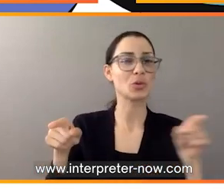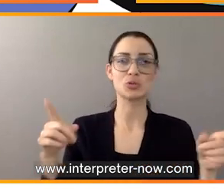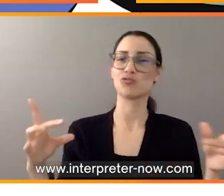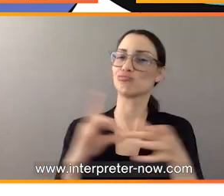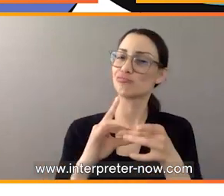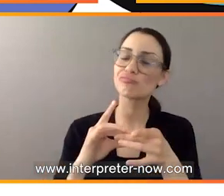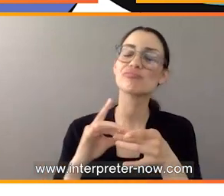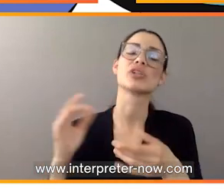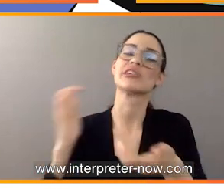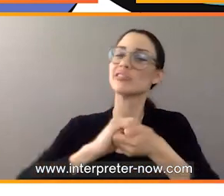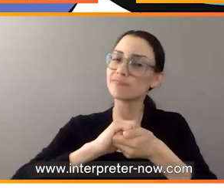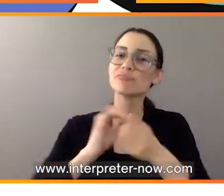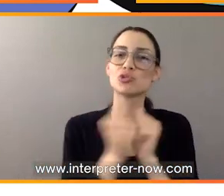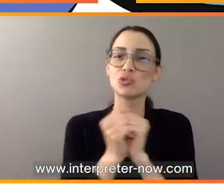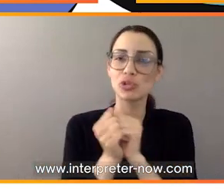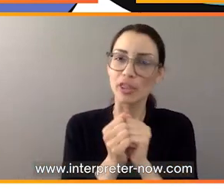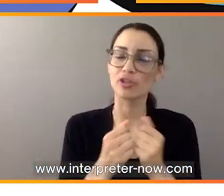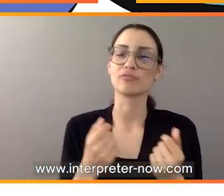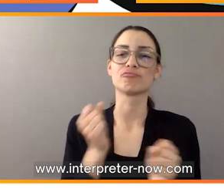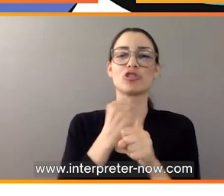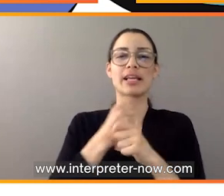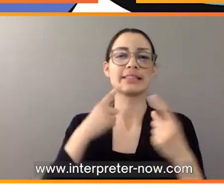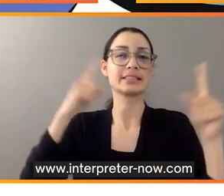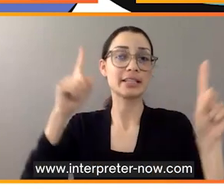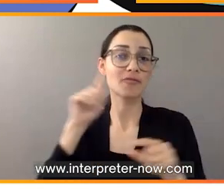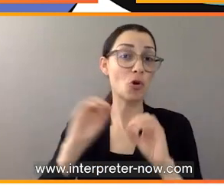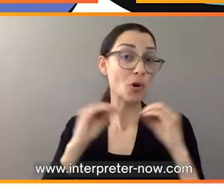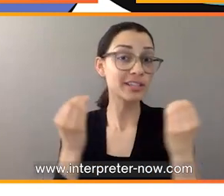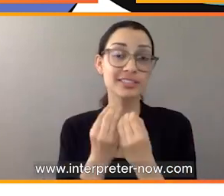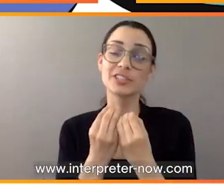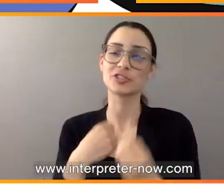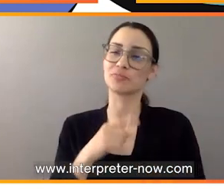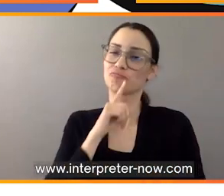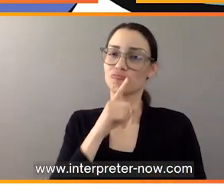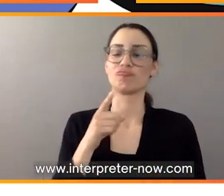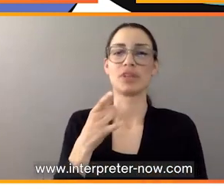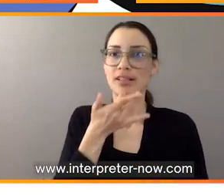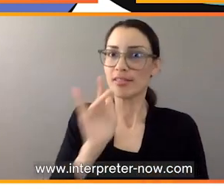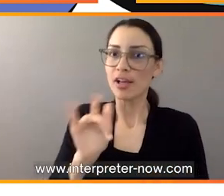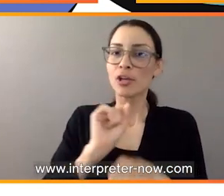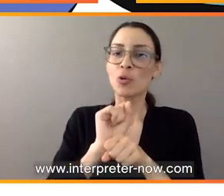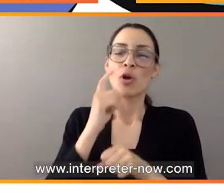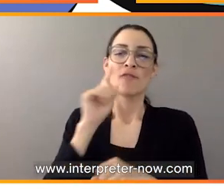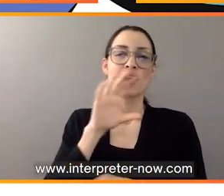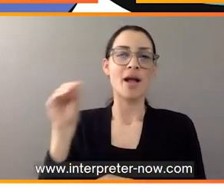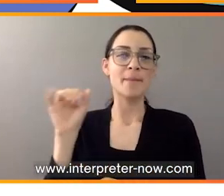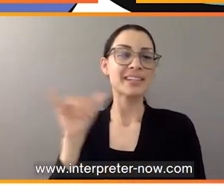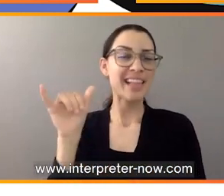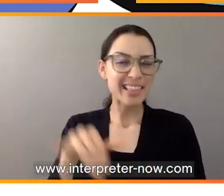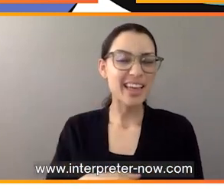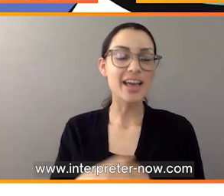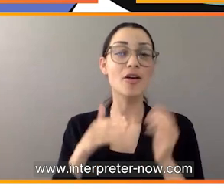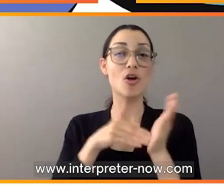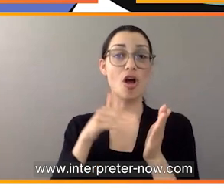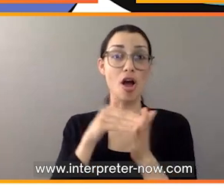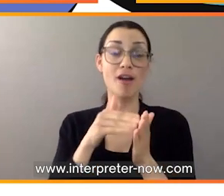for an organization. And so I've been really fortunate to work in companies like that, oftentimes, actually in every time, a time